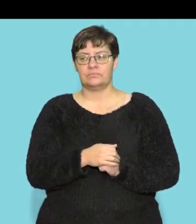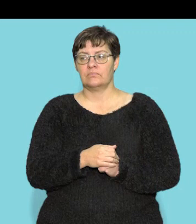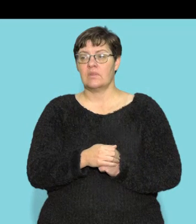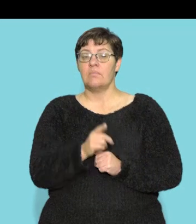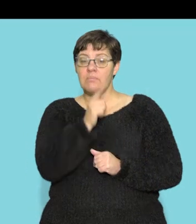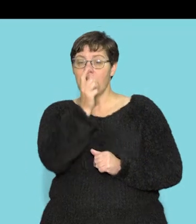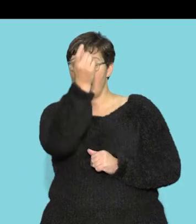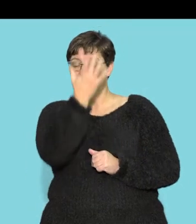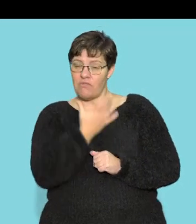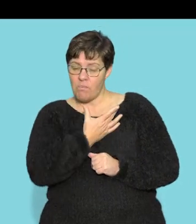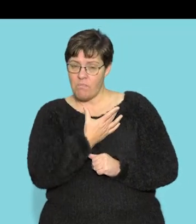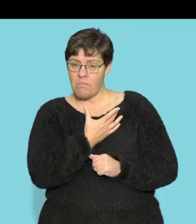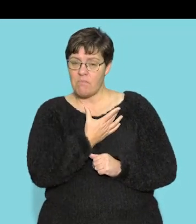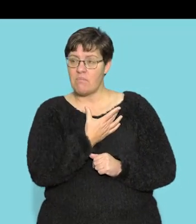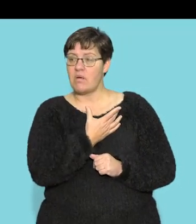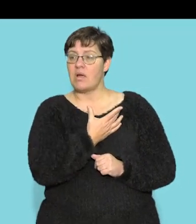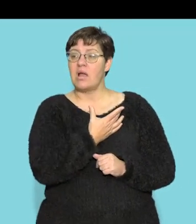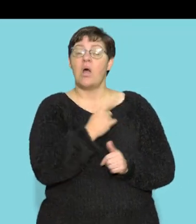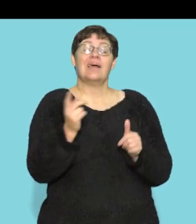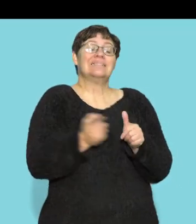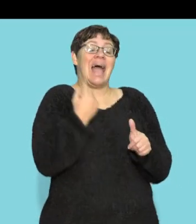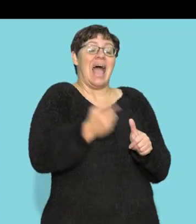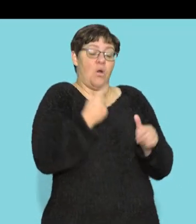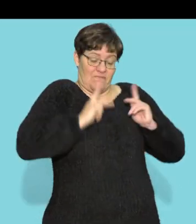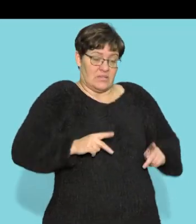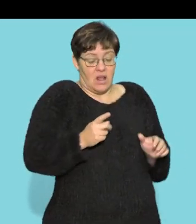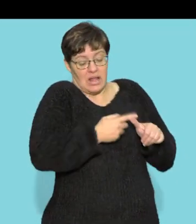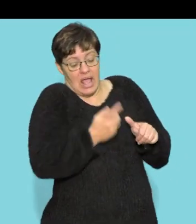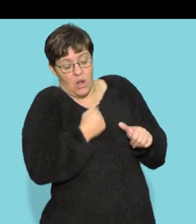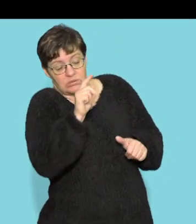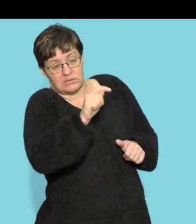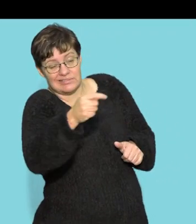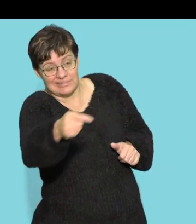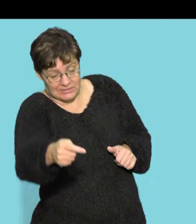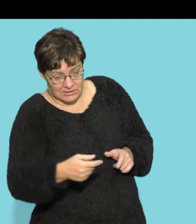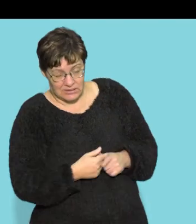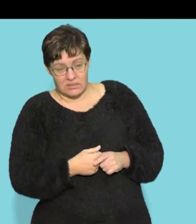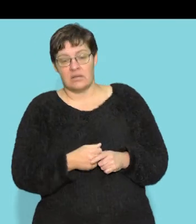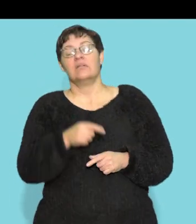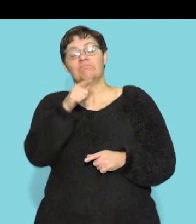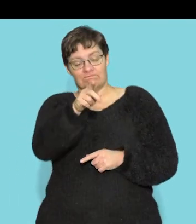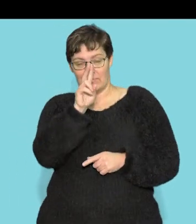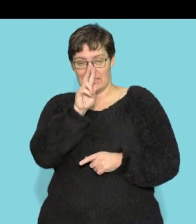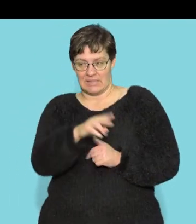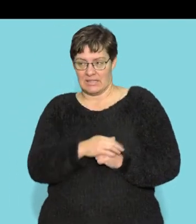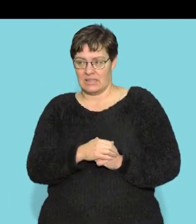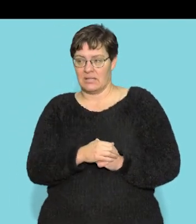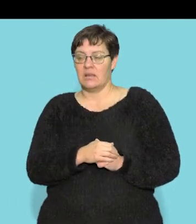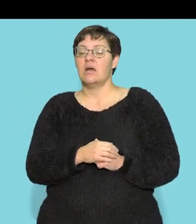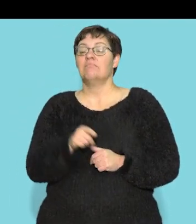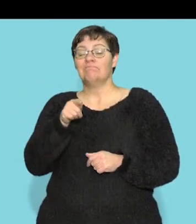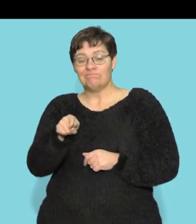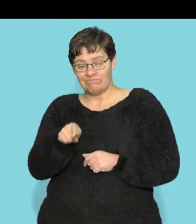according to a physical stock take, therefore, you can see your consumable stores